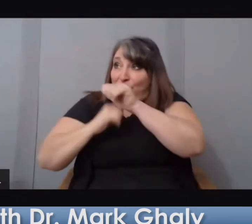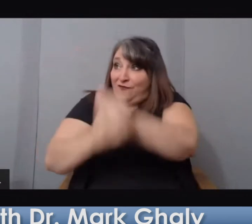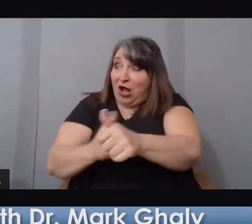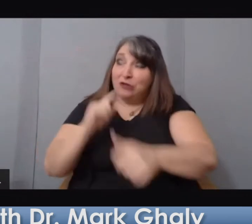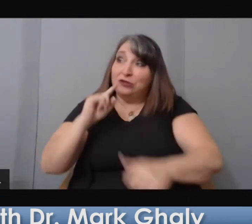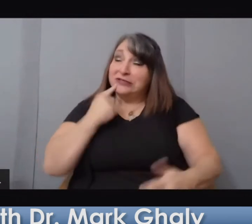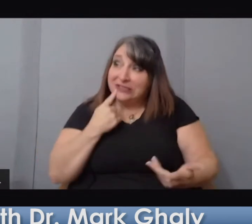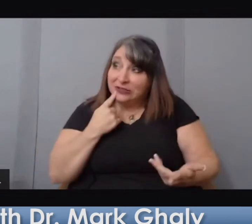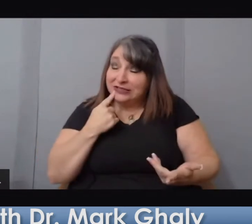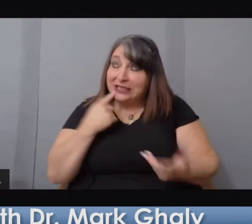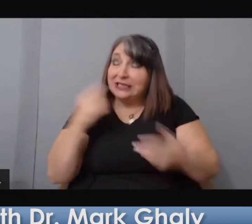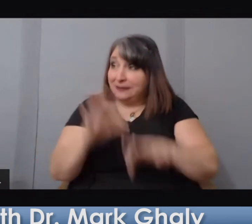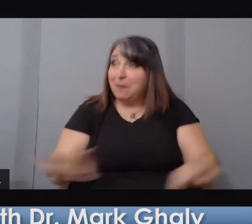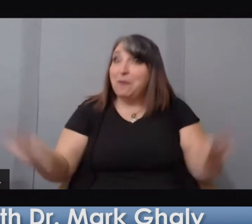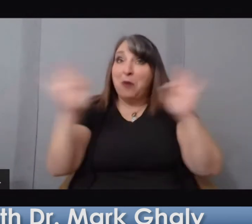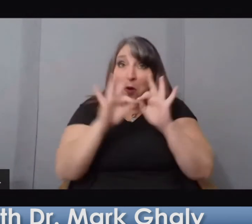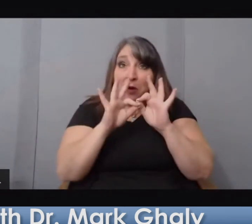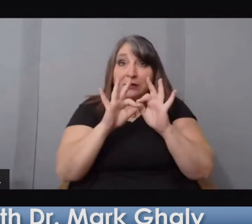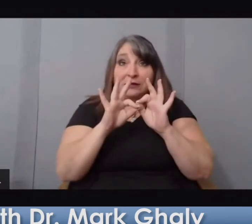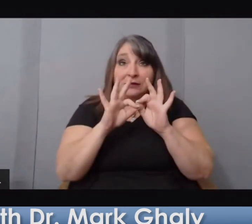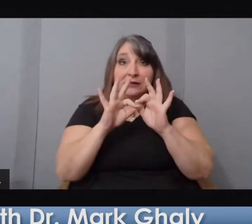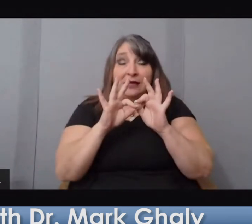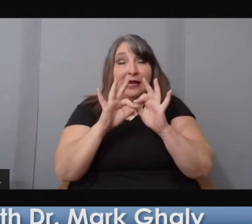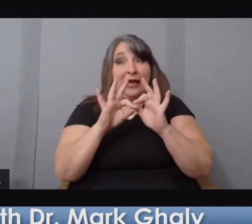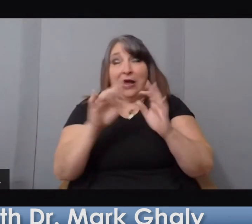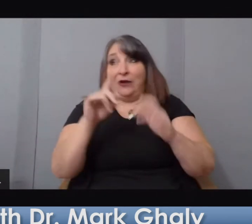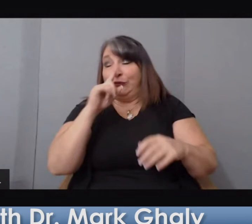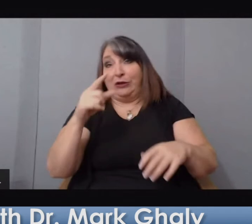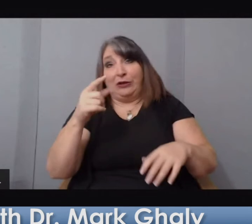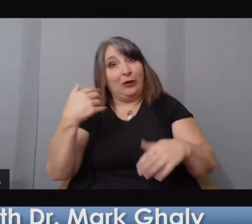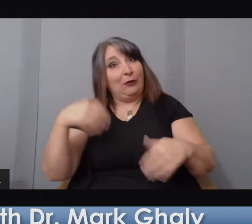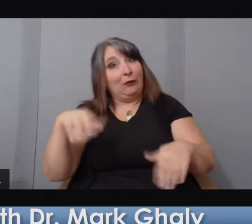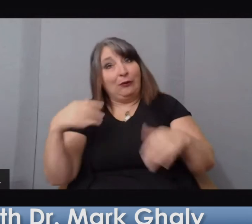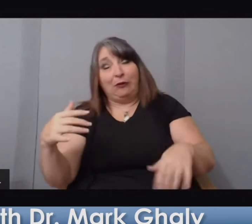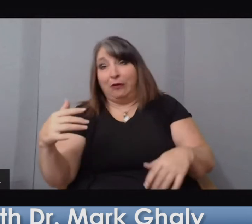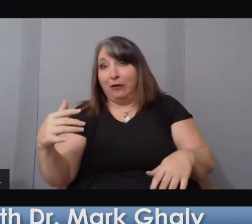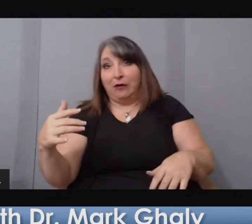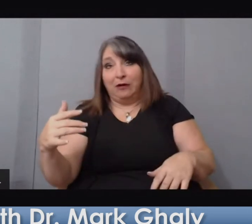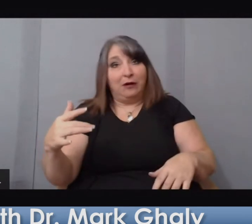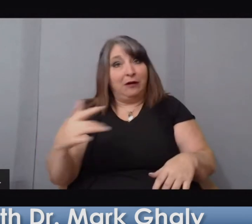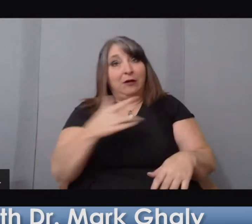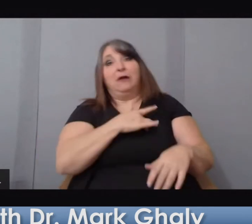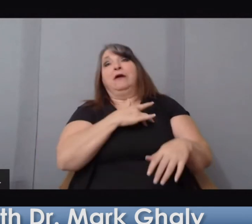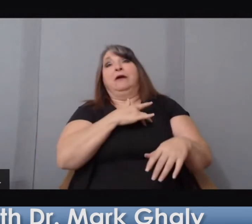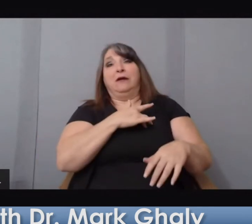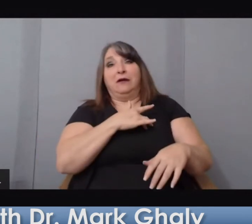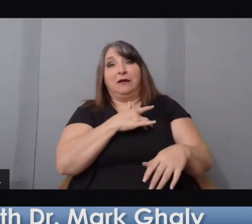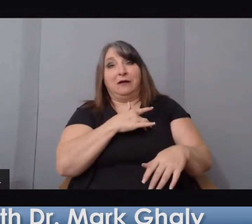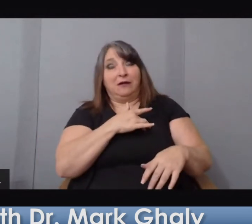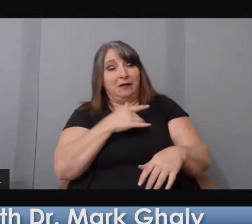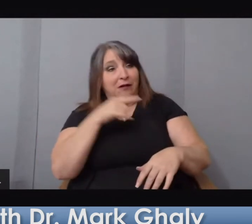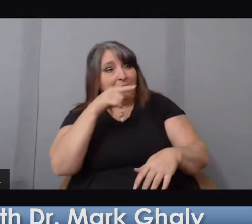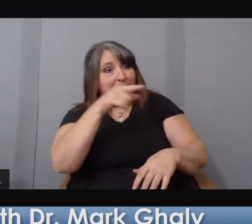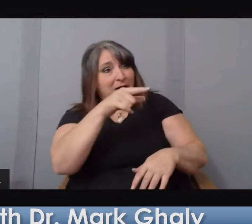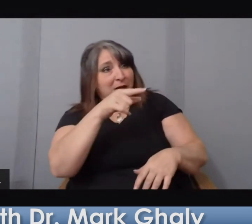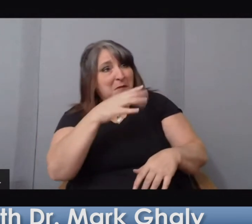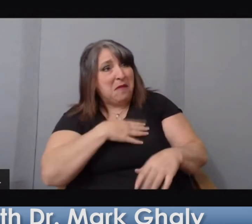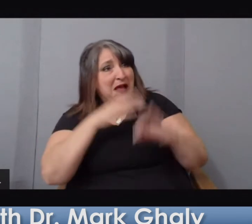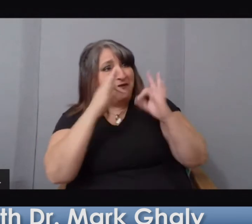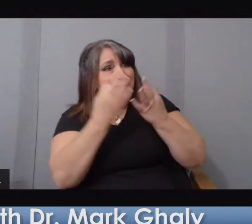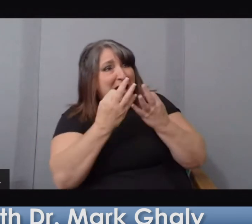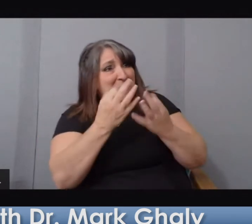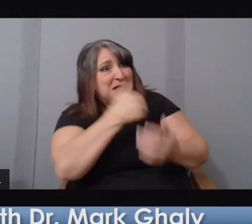It's important and it's sobering when people do find loved ones who are infected, who have